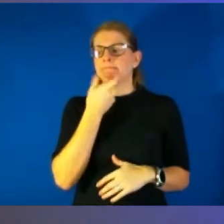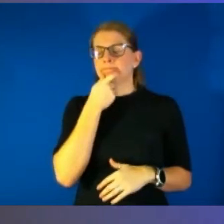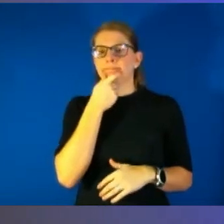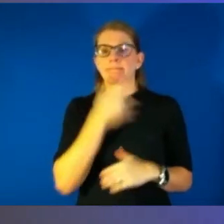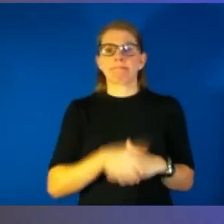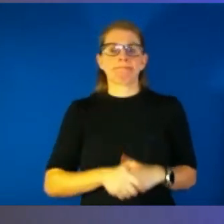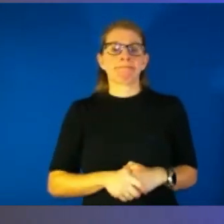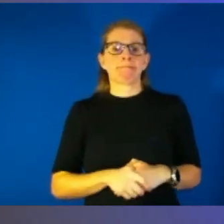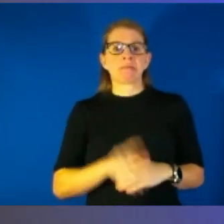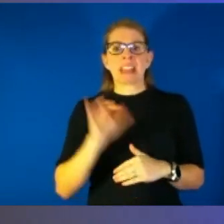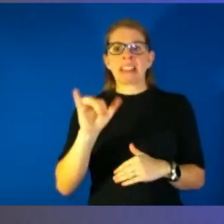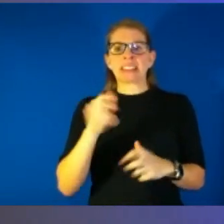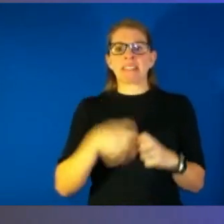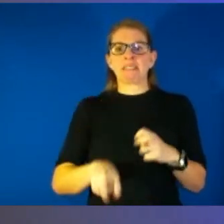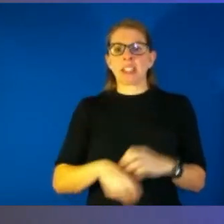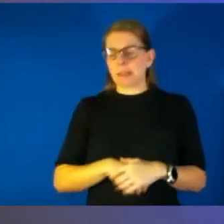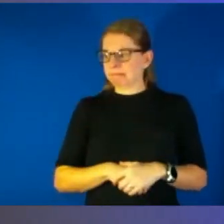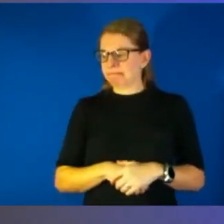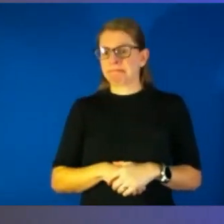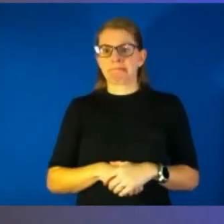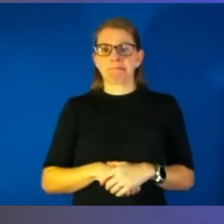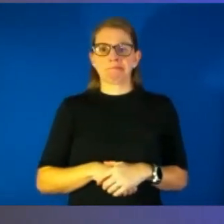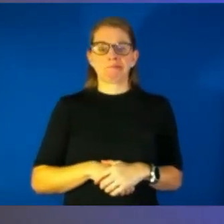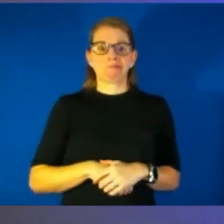That's tough.